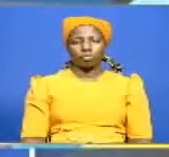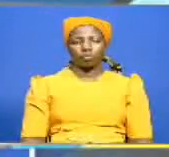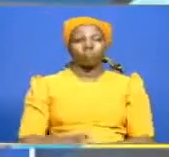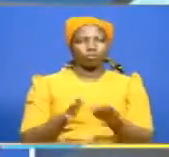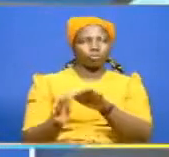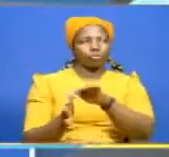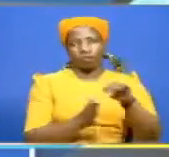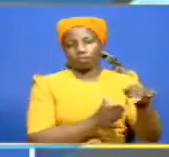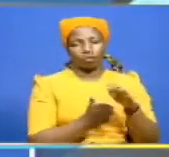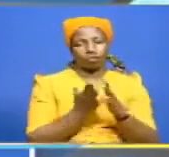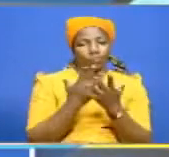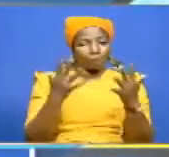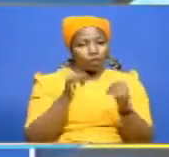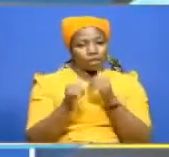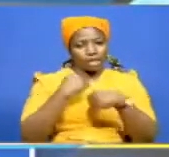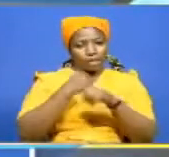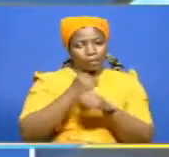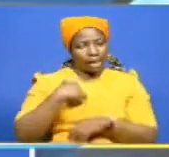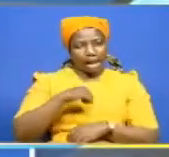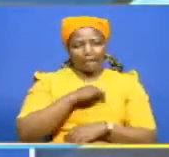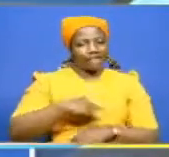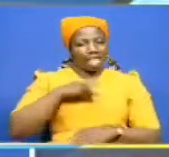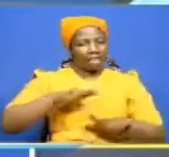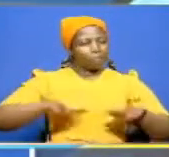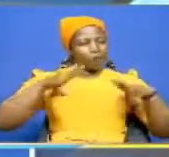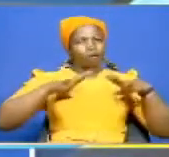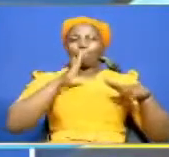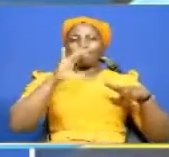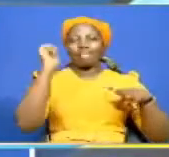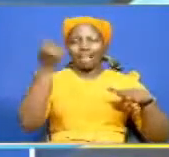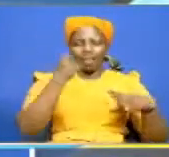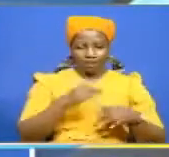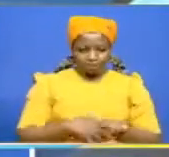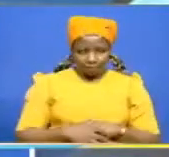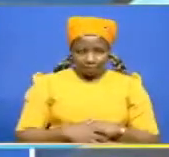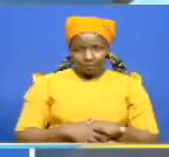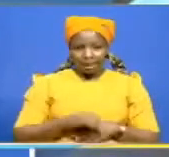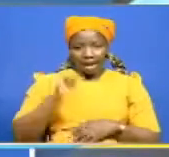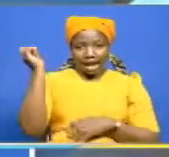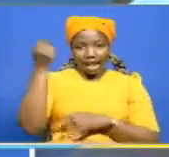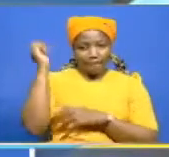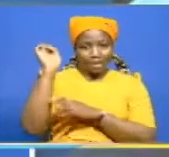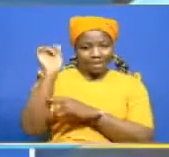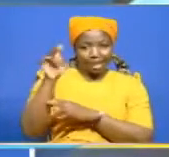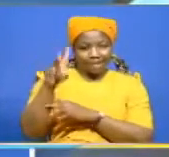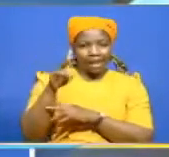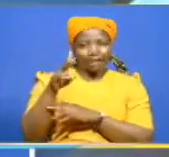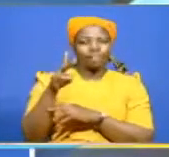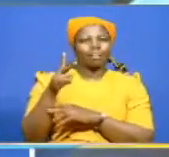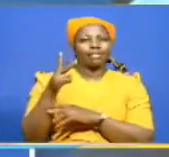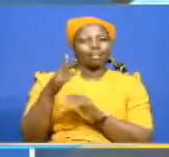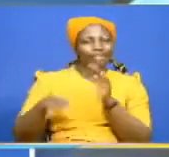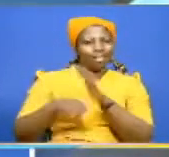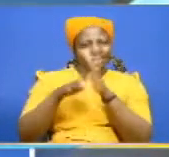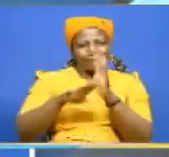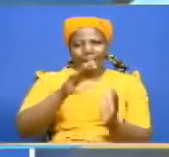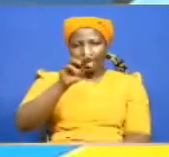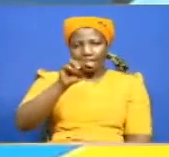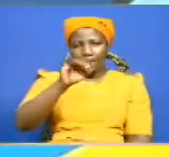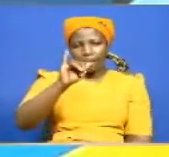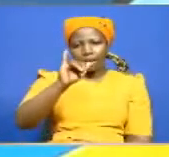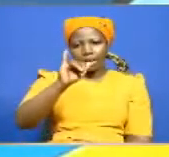And now to something that makes us proud to be Kenyans. Harambee Stars striker Michael Olunga has just won the Japanese J1